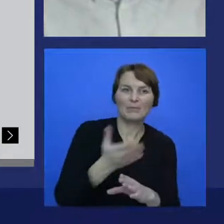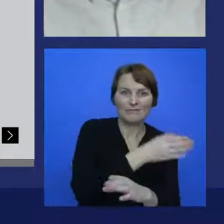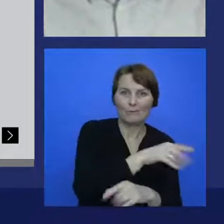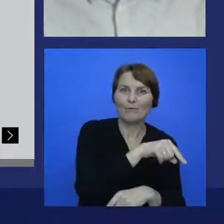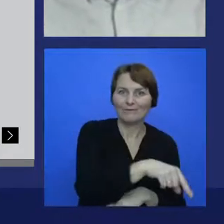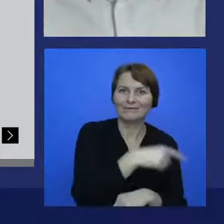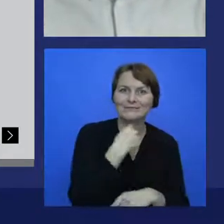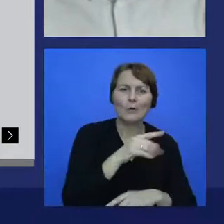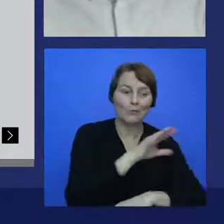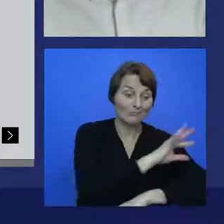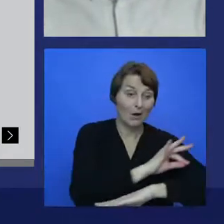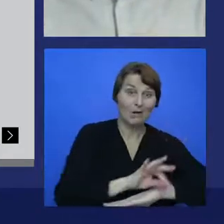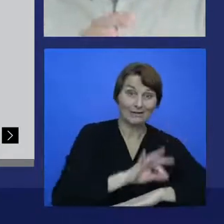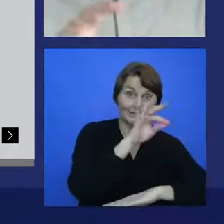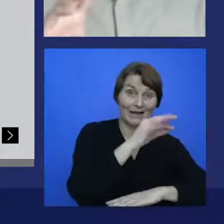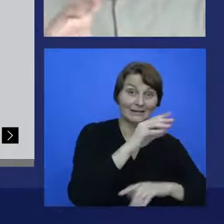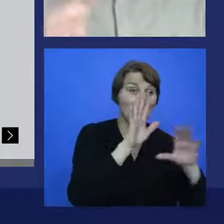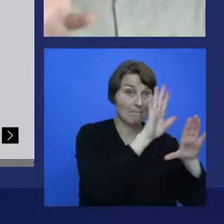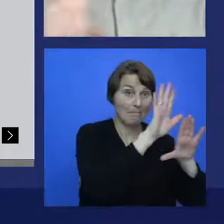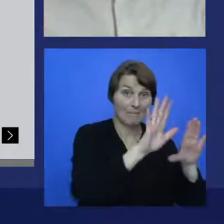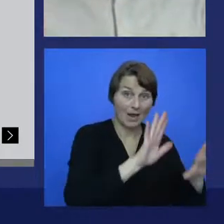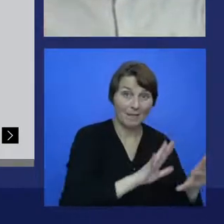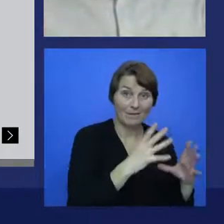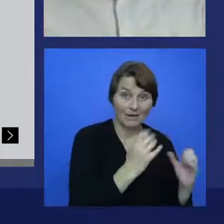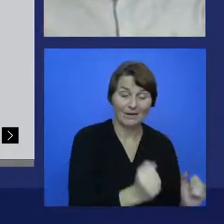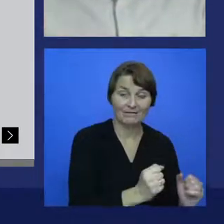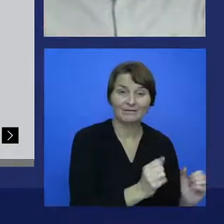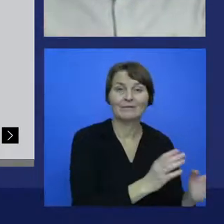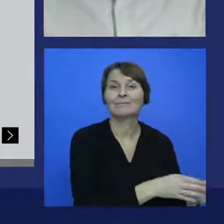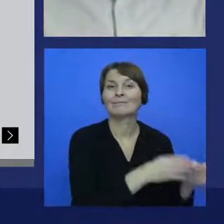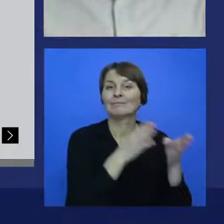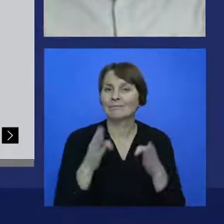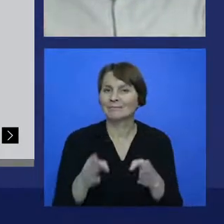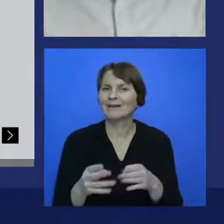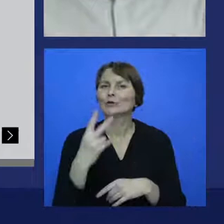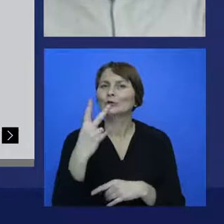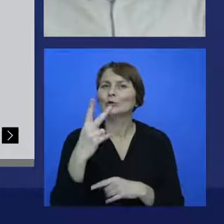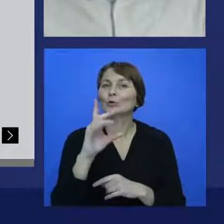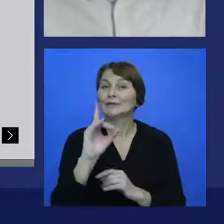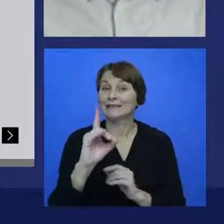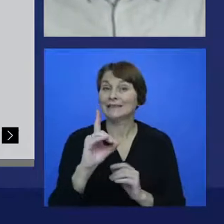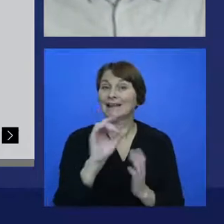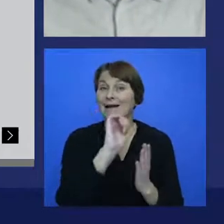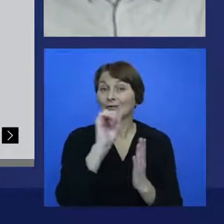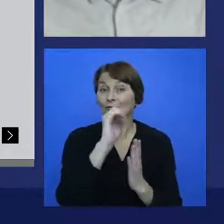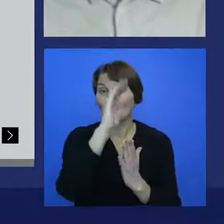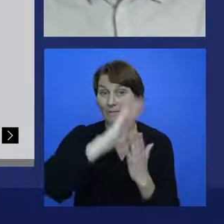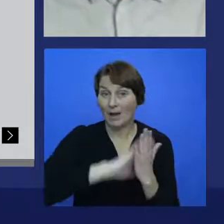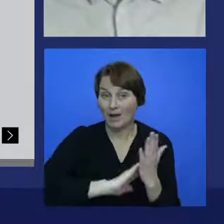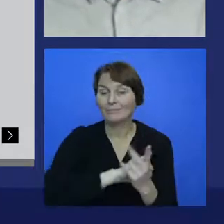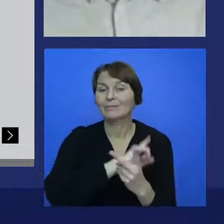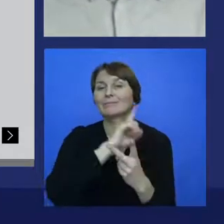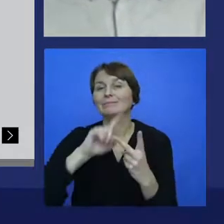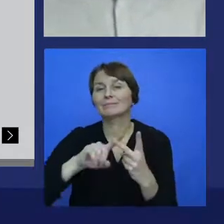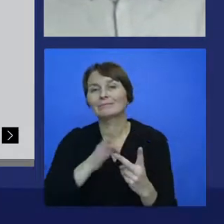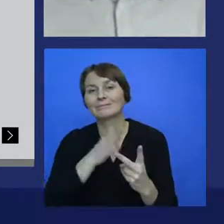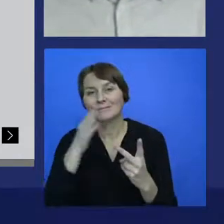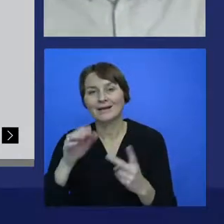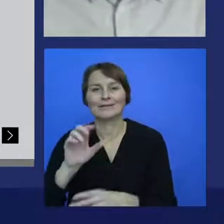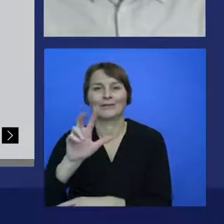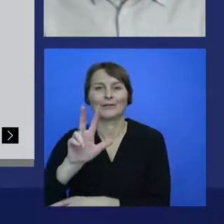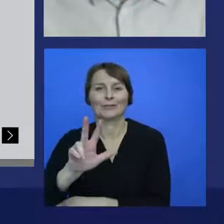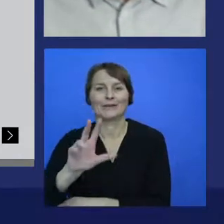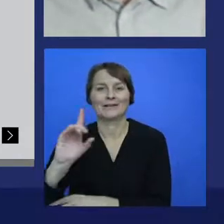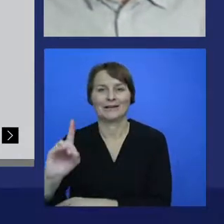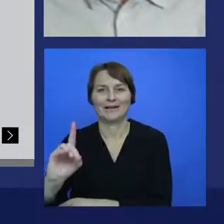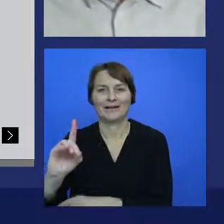the architectural diagrams to the 2D Azure map to this 3D model. But